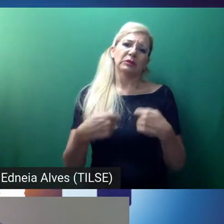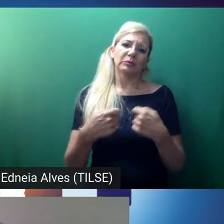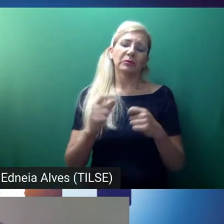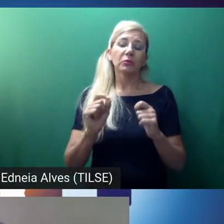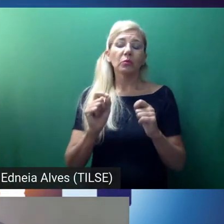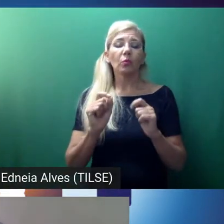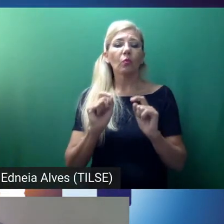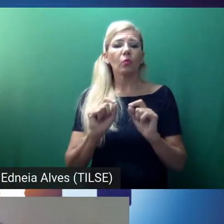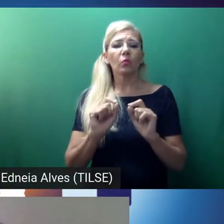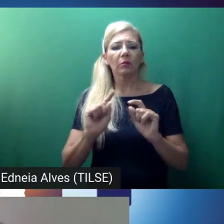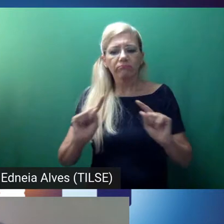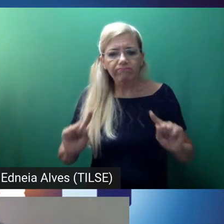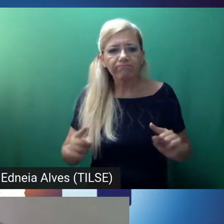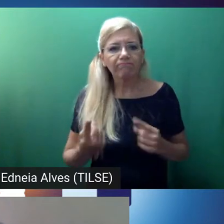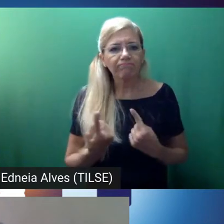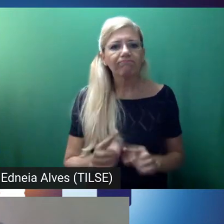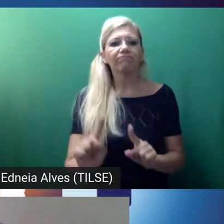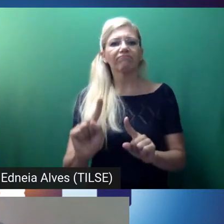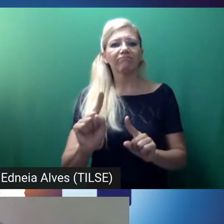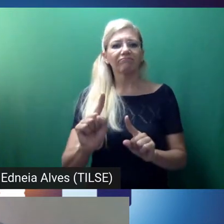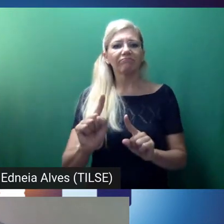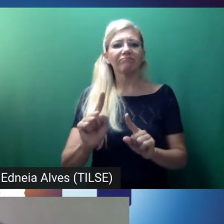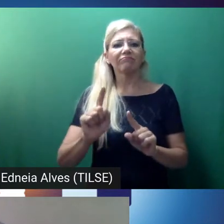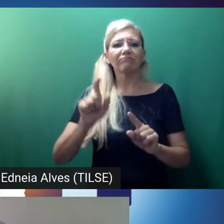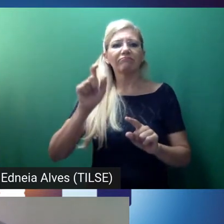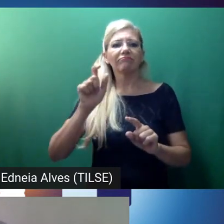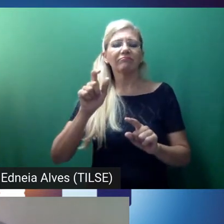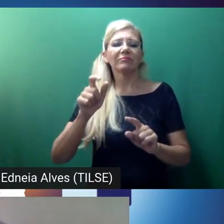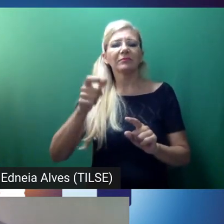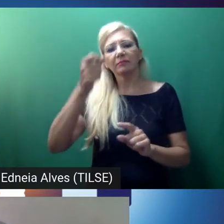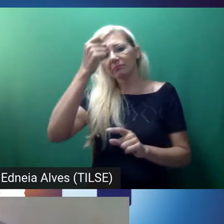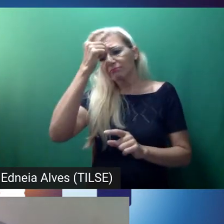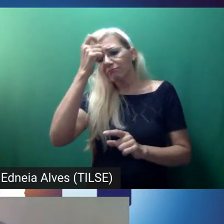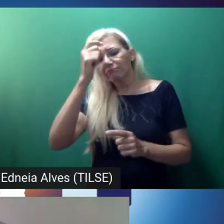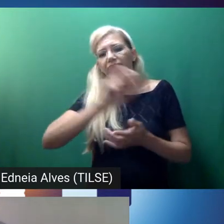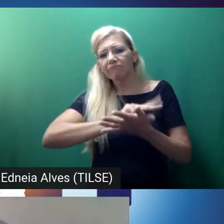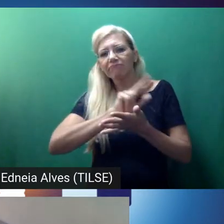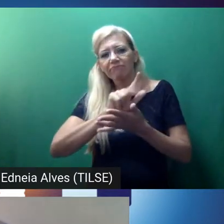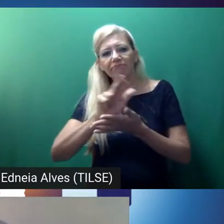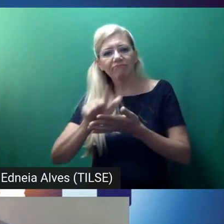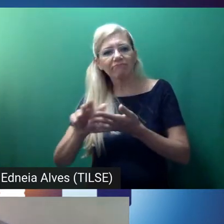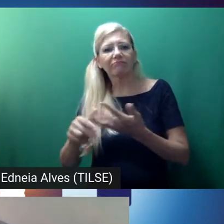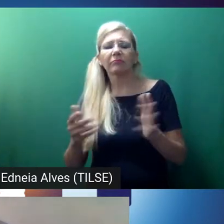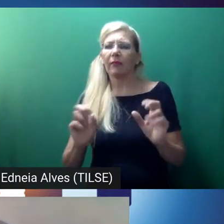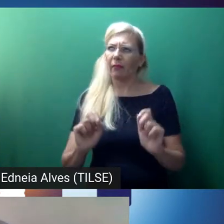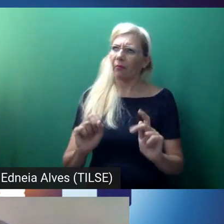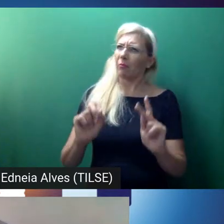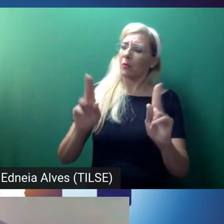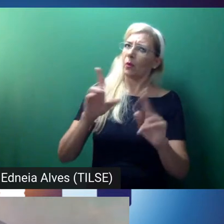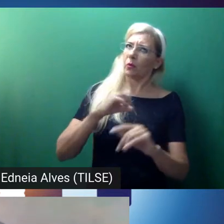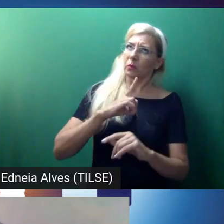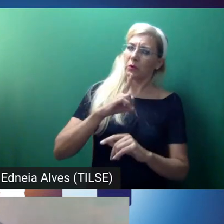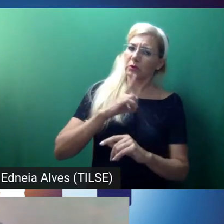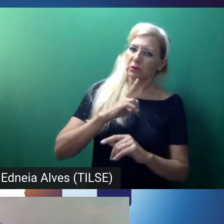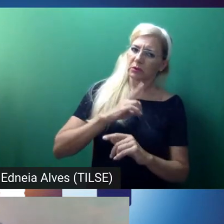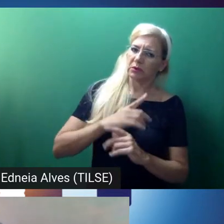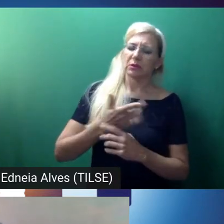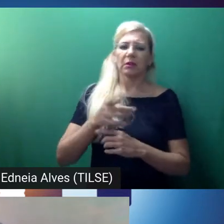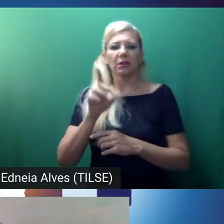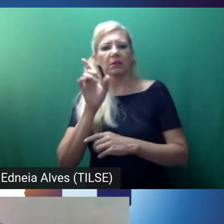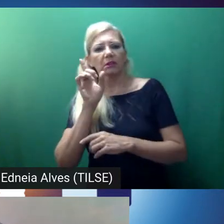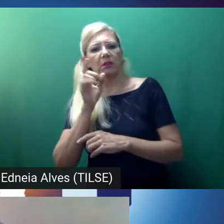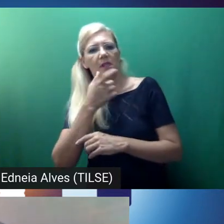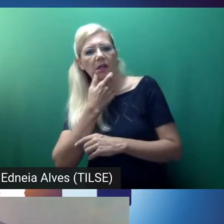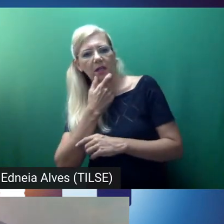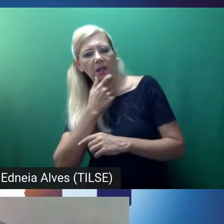challenging those notions of, okay, we have one variety of English, another variety of English, and